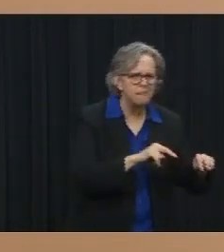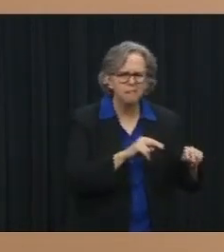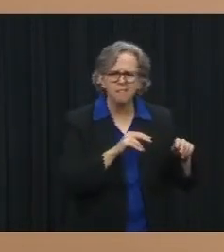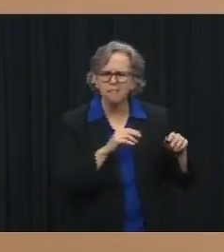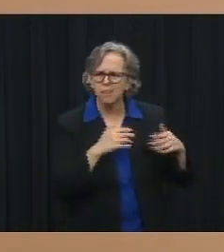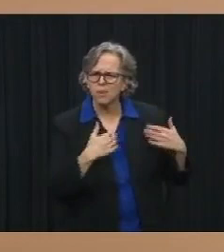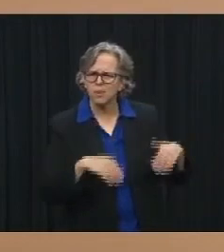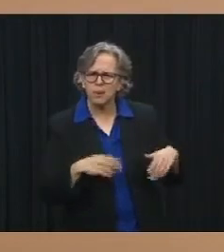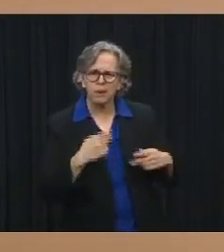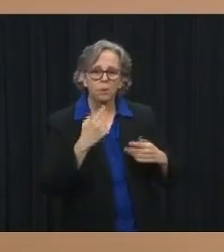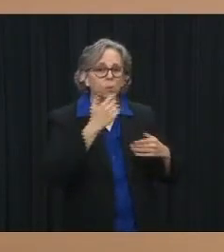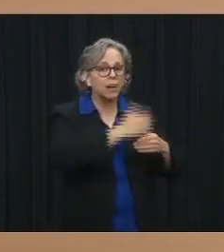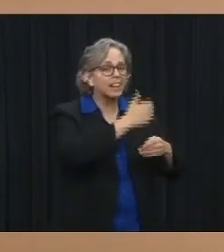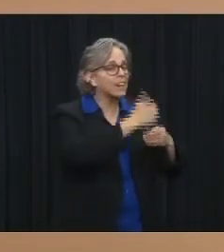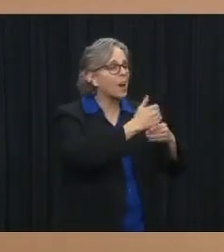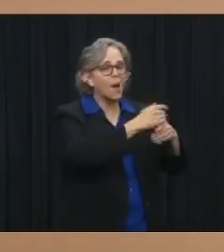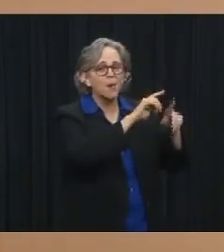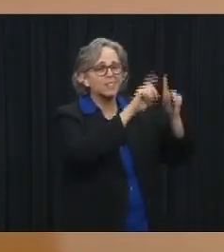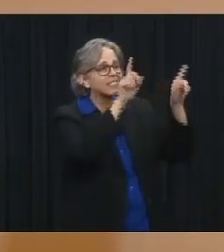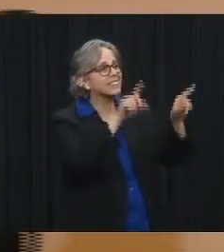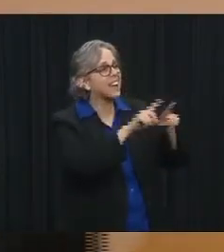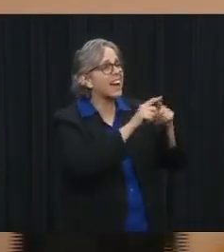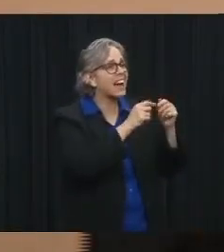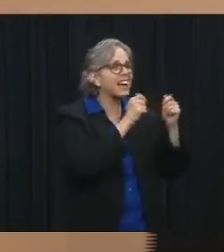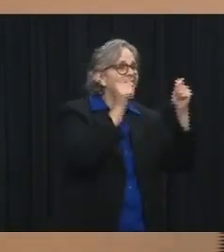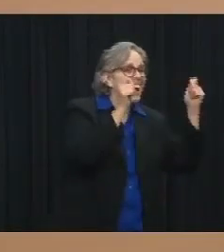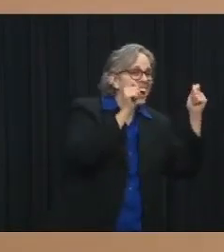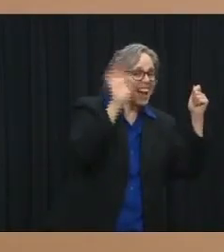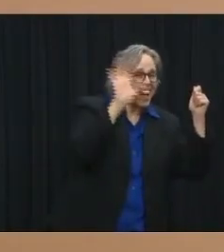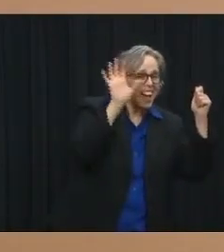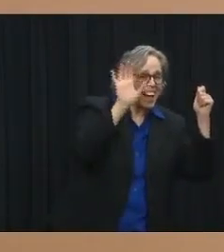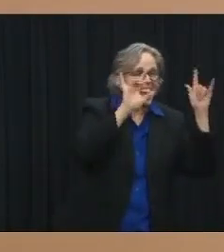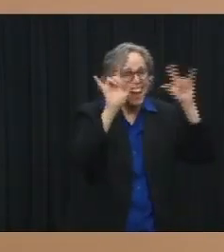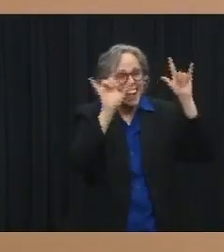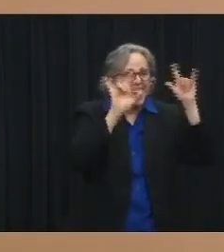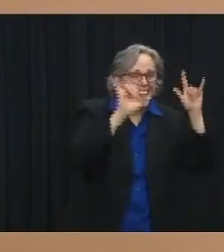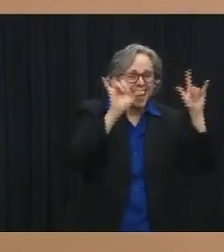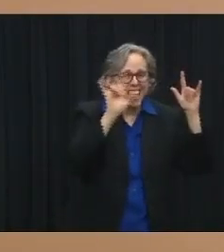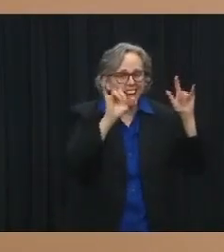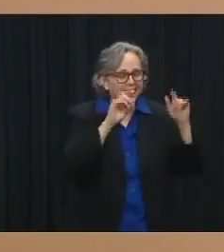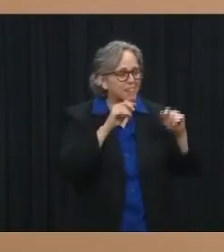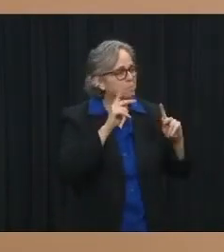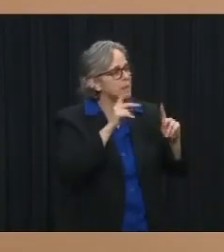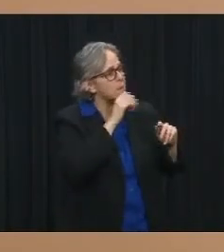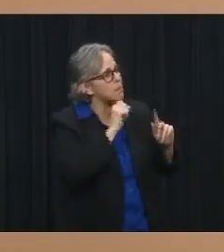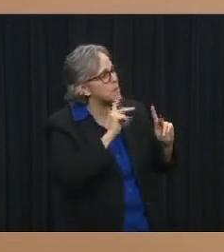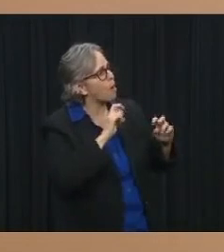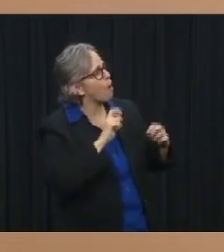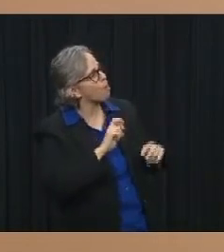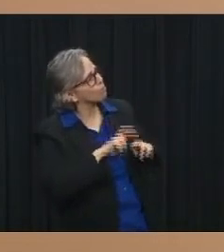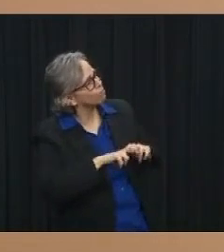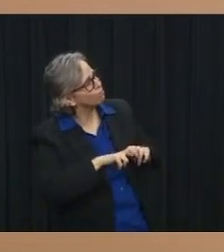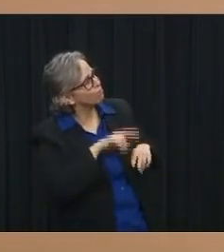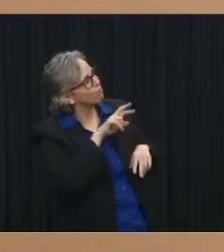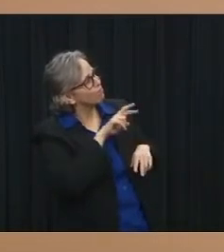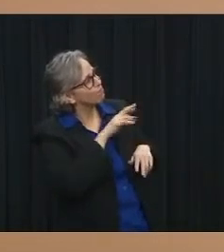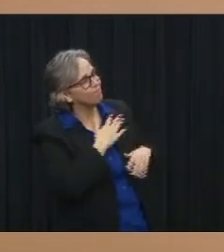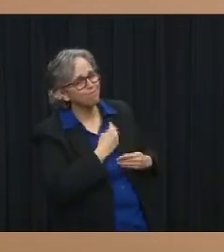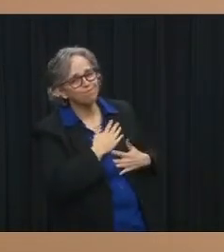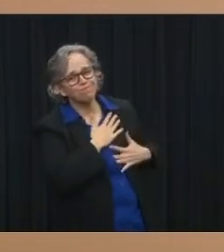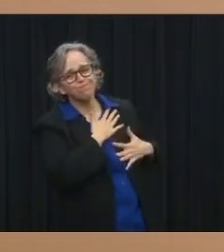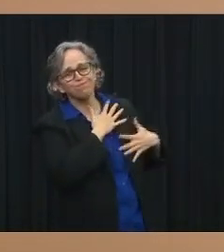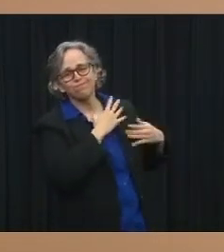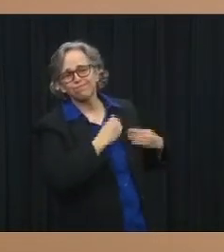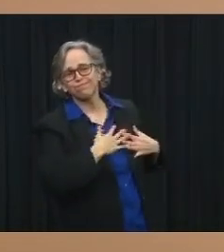have really lifted the spirits of the staff inside. We have, in some of these clusters, over 70-some